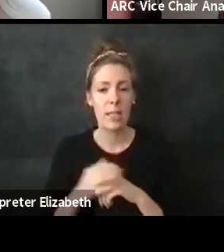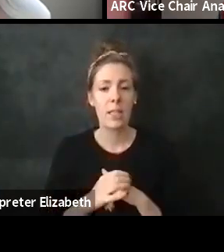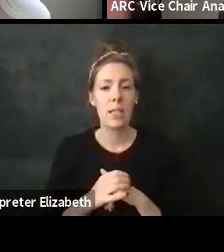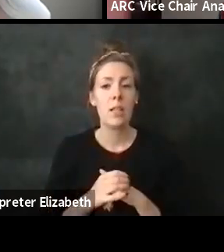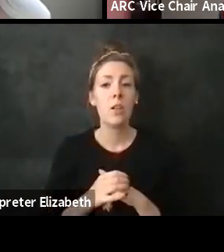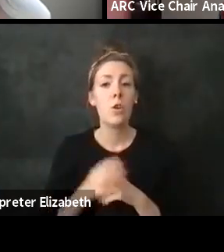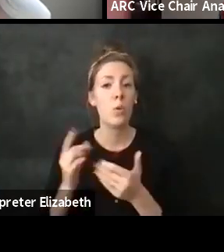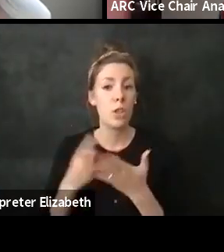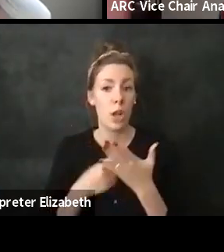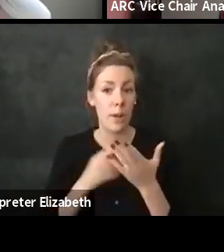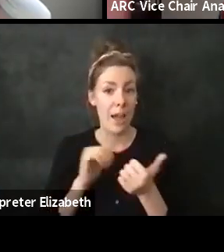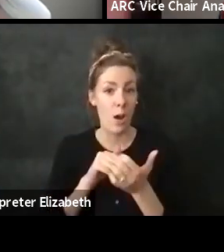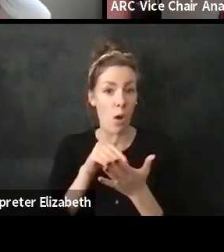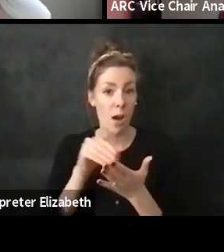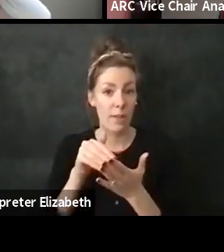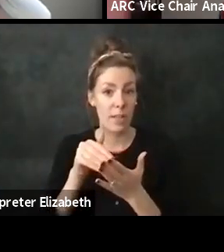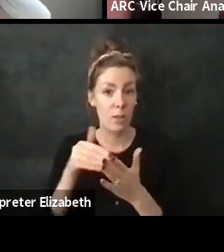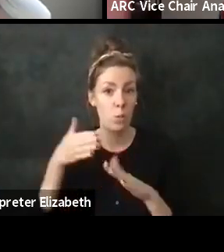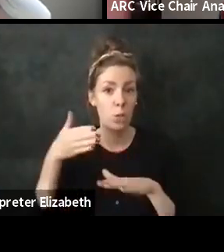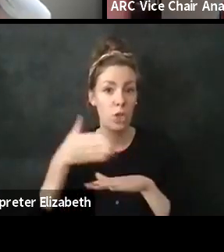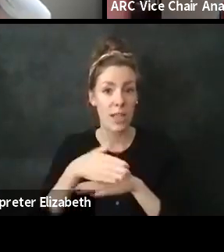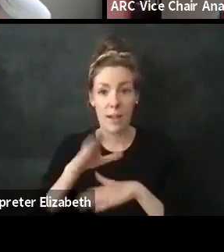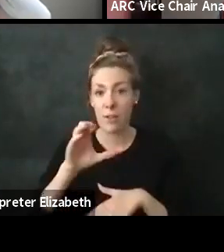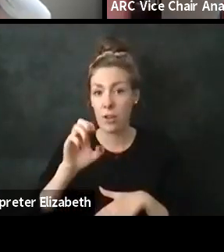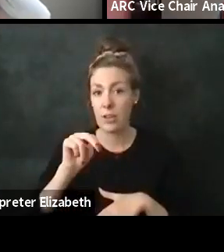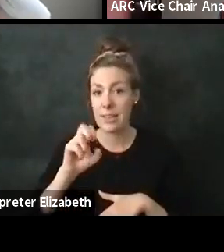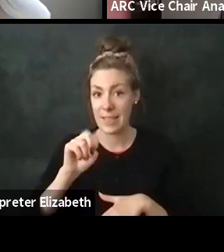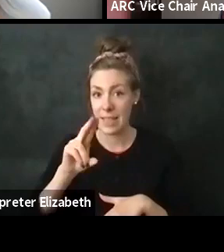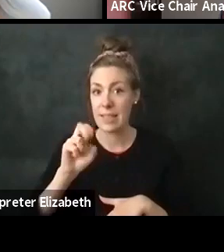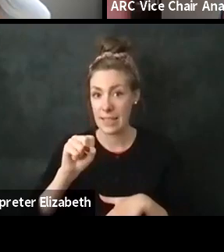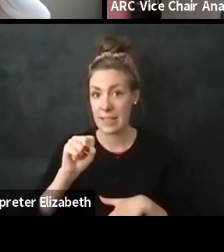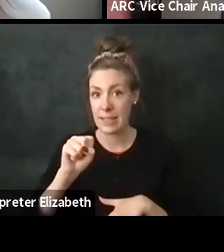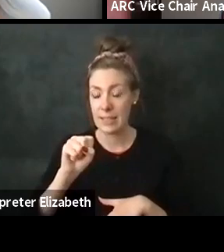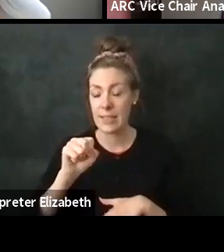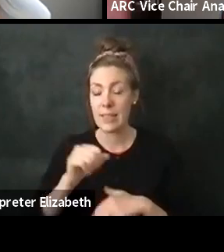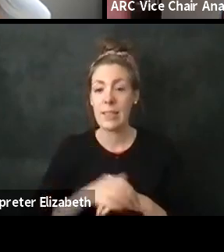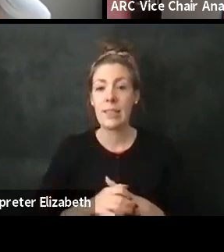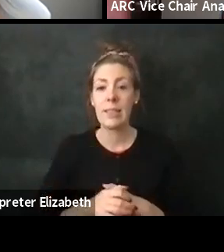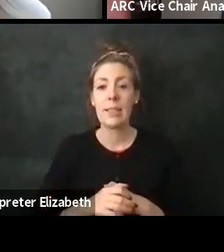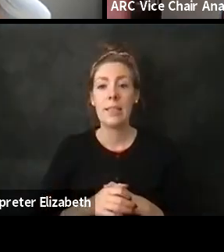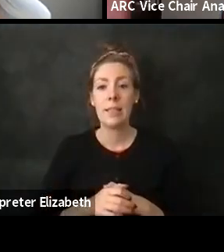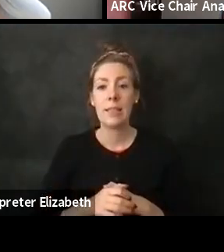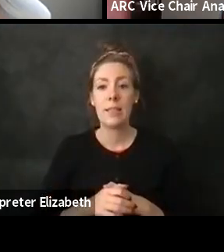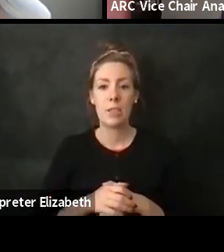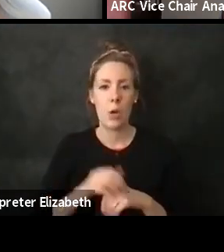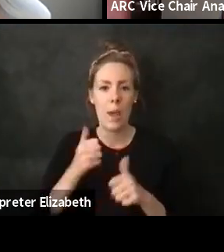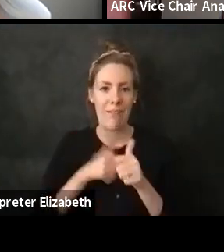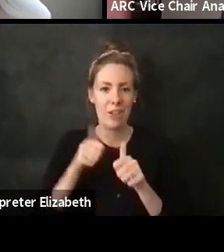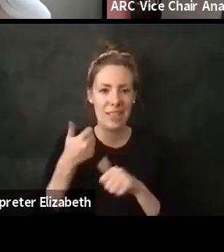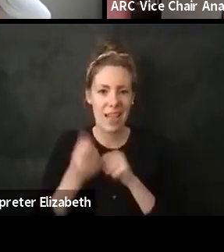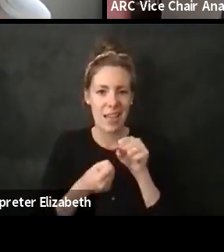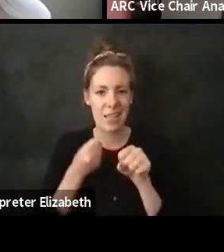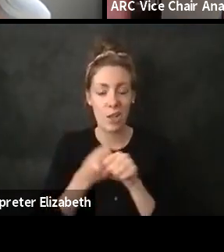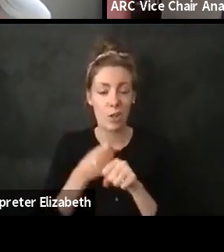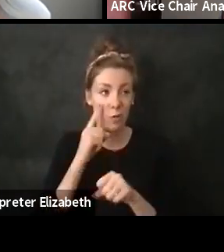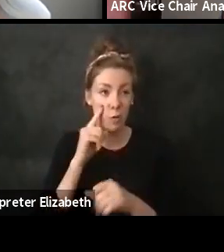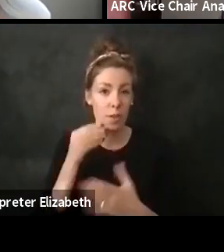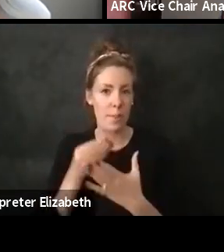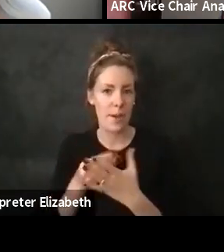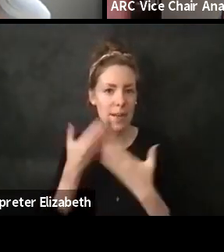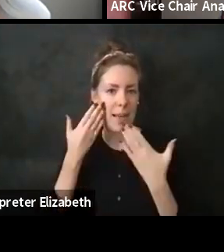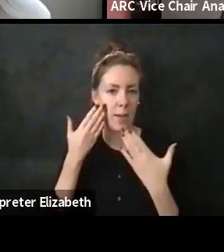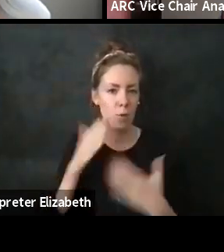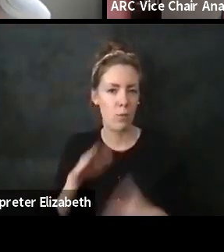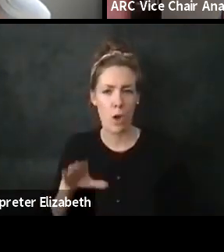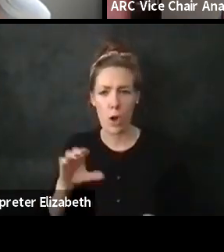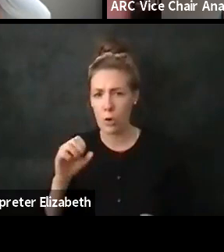often it's done, which is after the decadal census. And in terms of the money, you know, I would have to look up the board item that we authorized, but I don't know if Shalee,